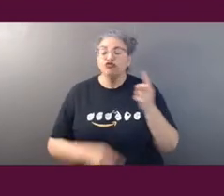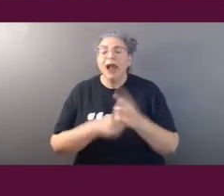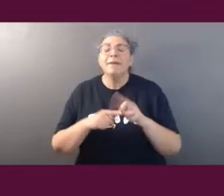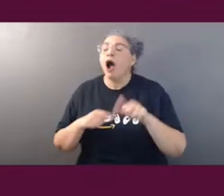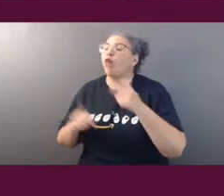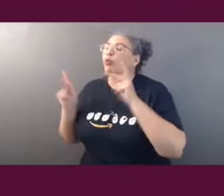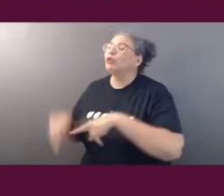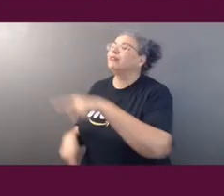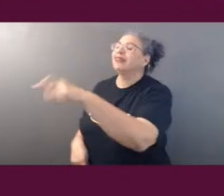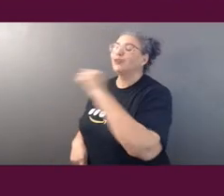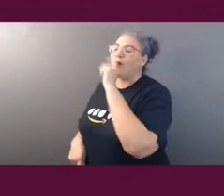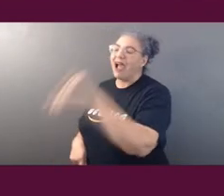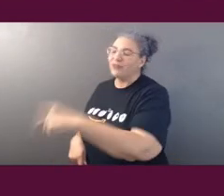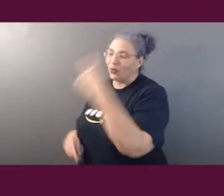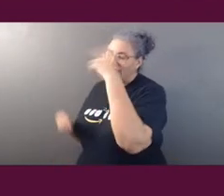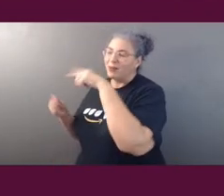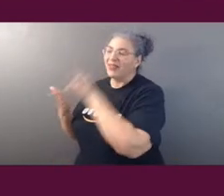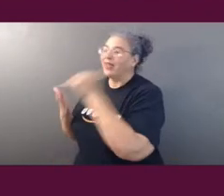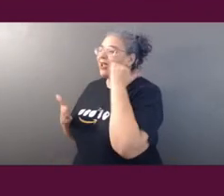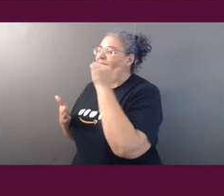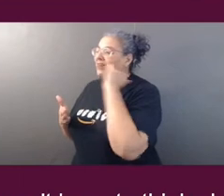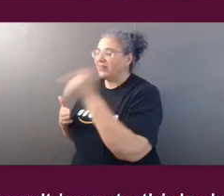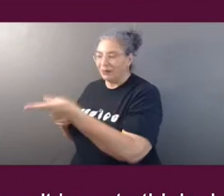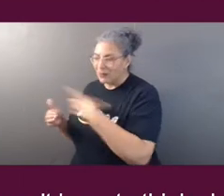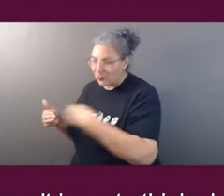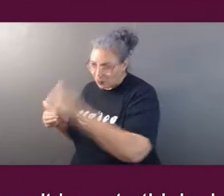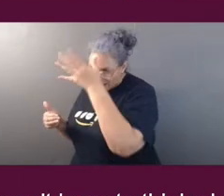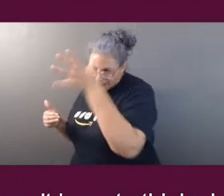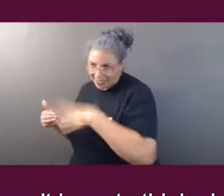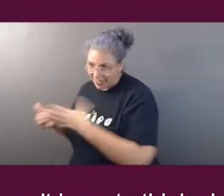to think about those things,